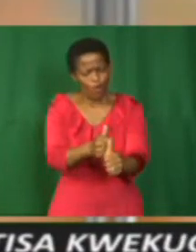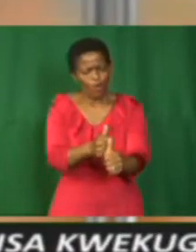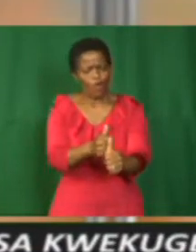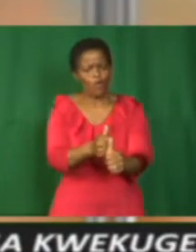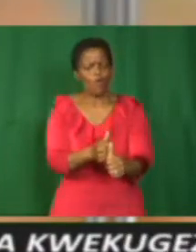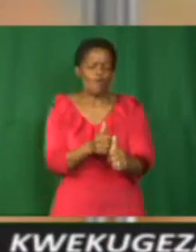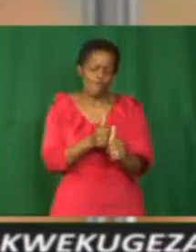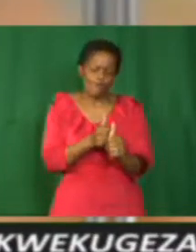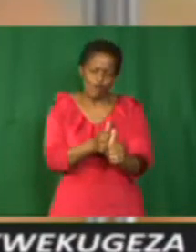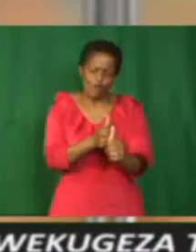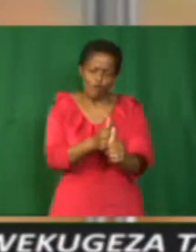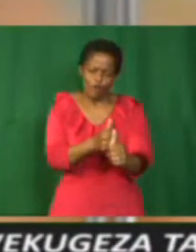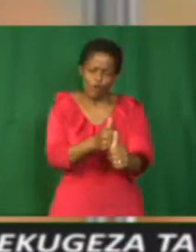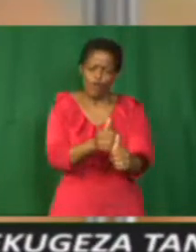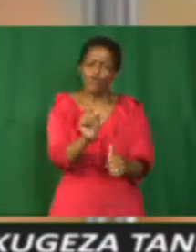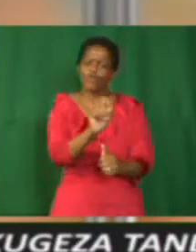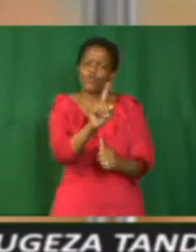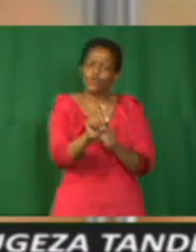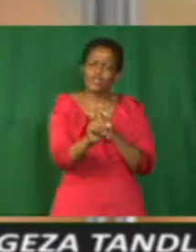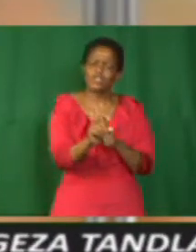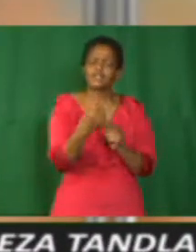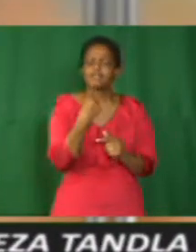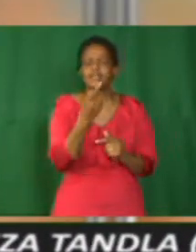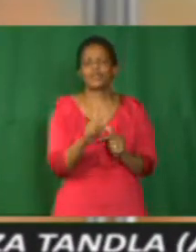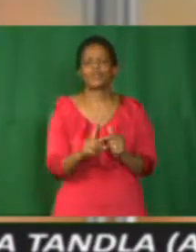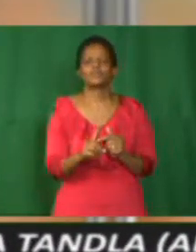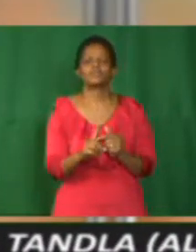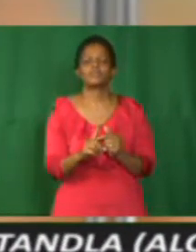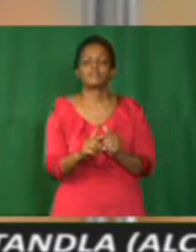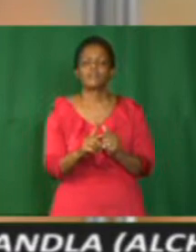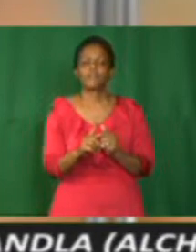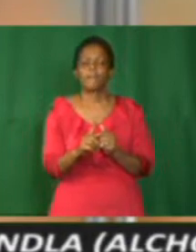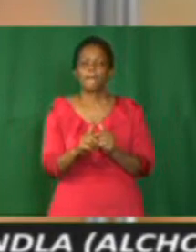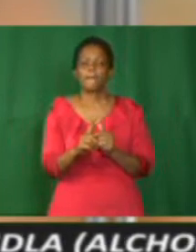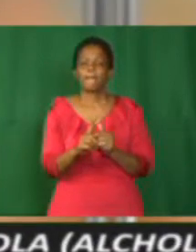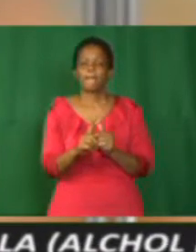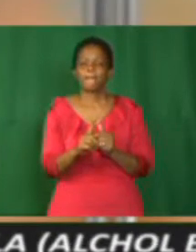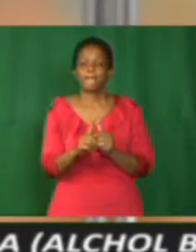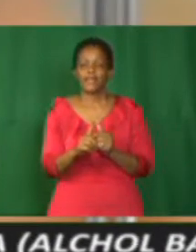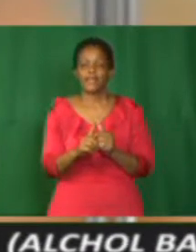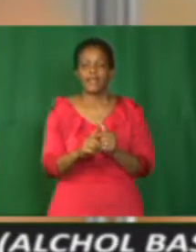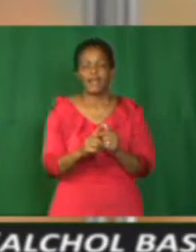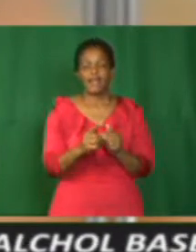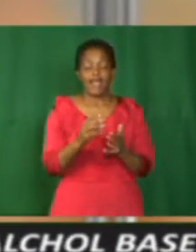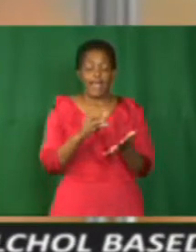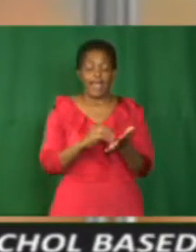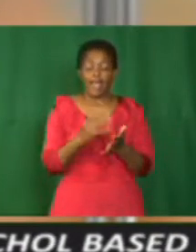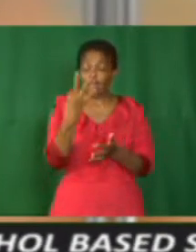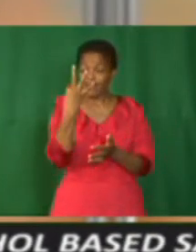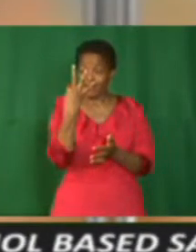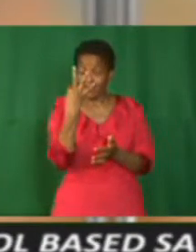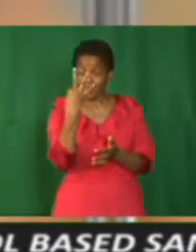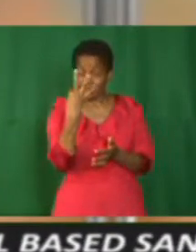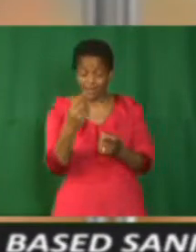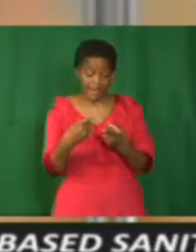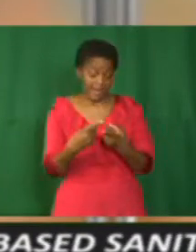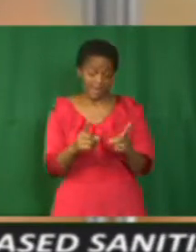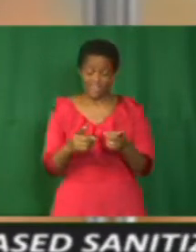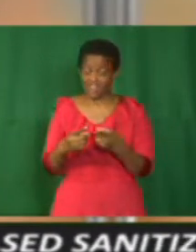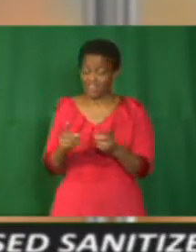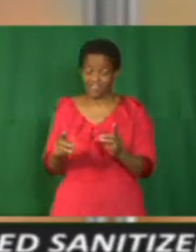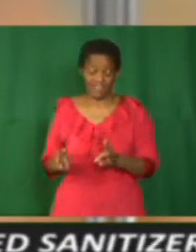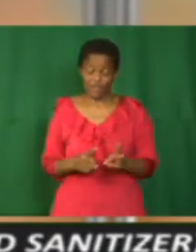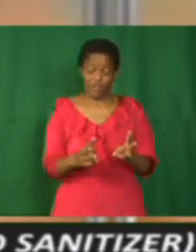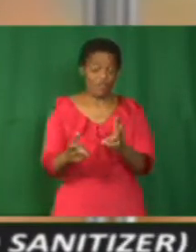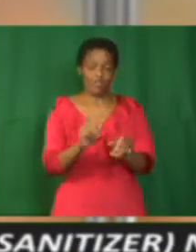are very important. Okay. Now, there are 3 types of questions which you have to know